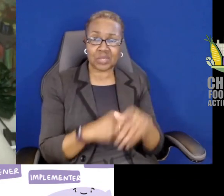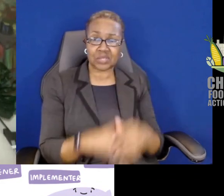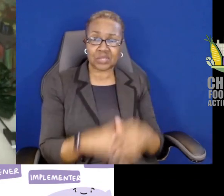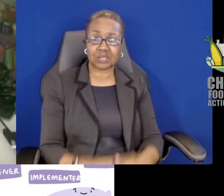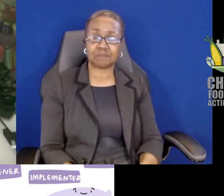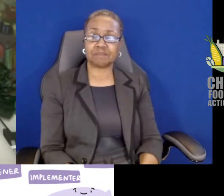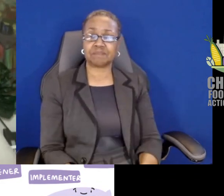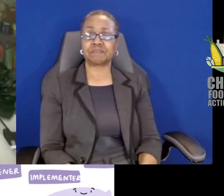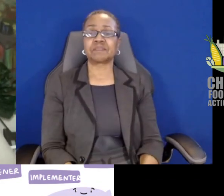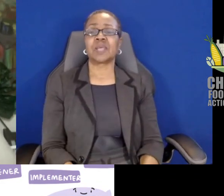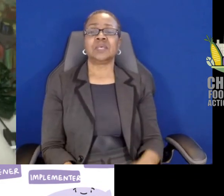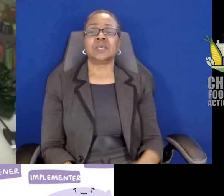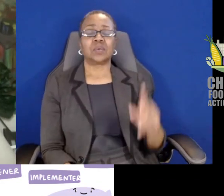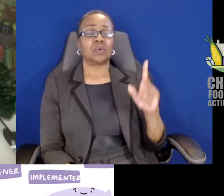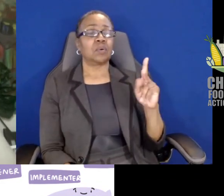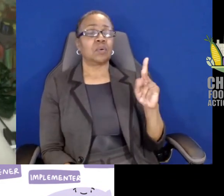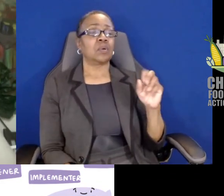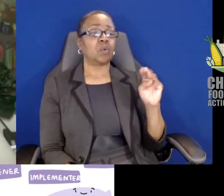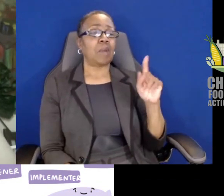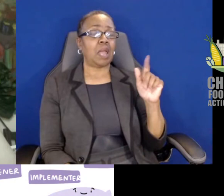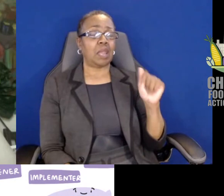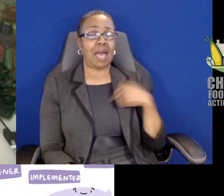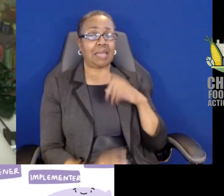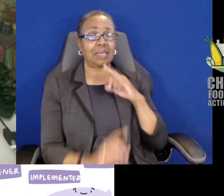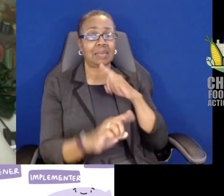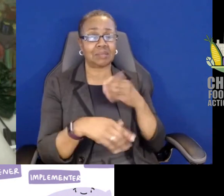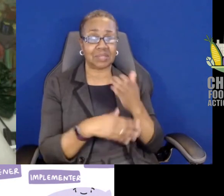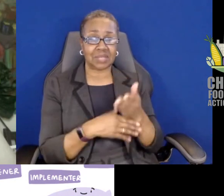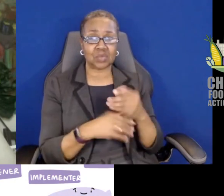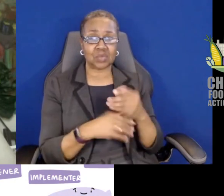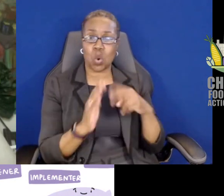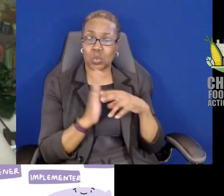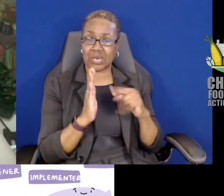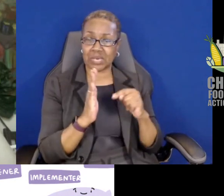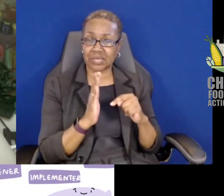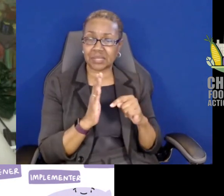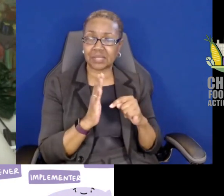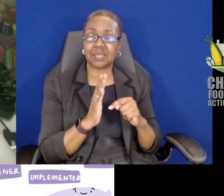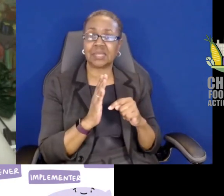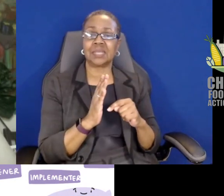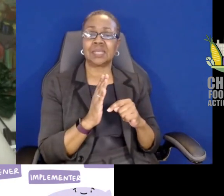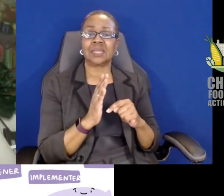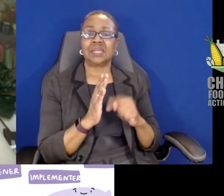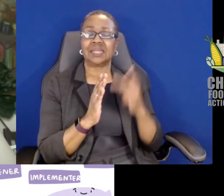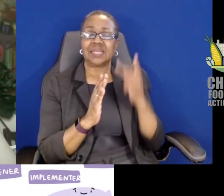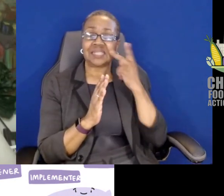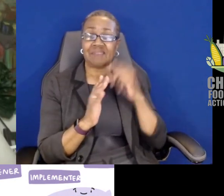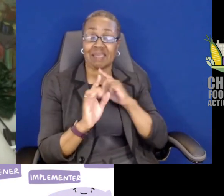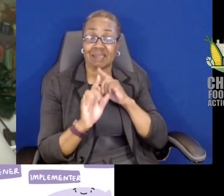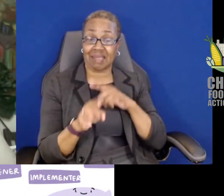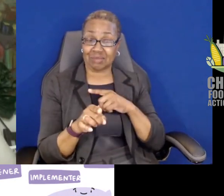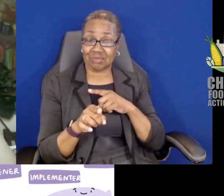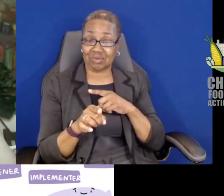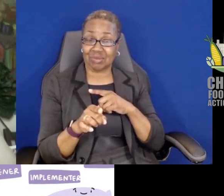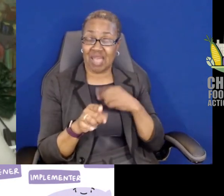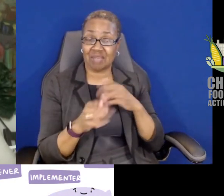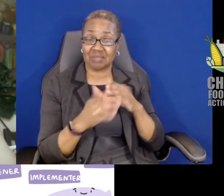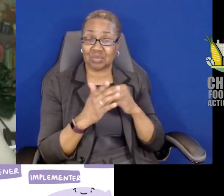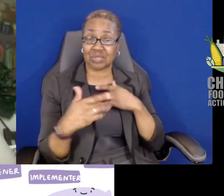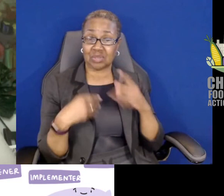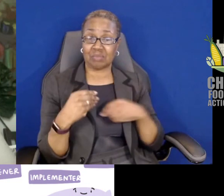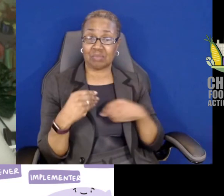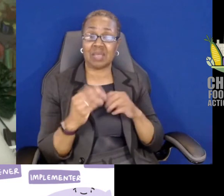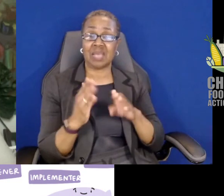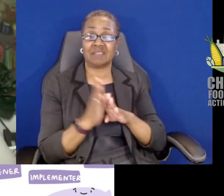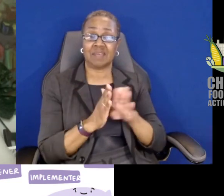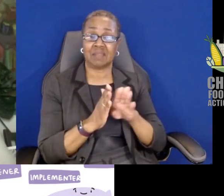And so Kamala, I can answer this or read it. And see if I can answer it. I have students concerned about any